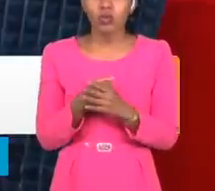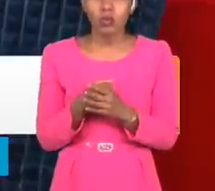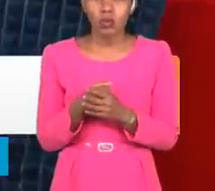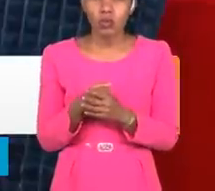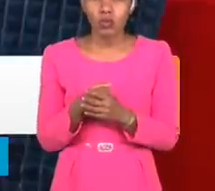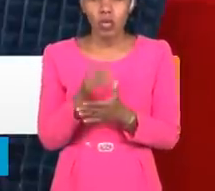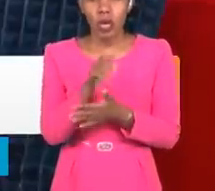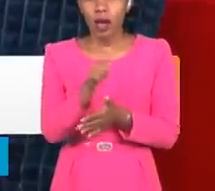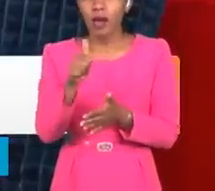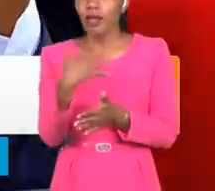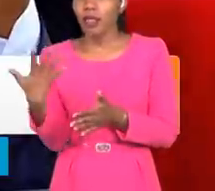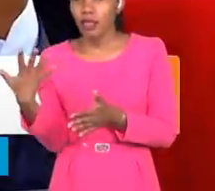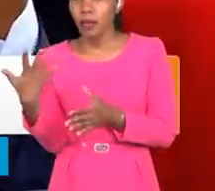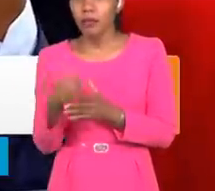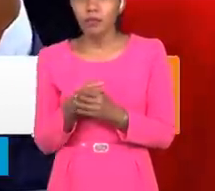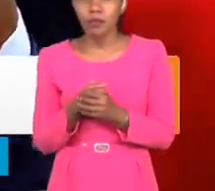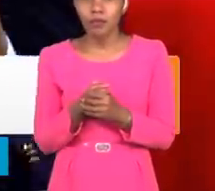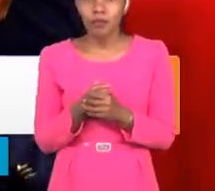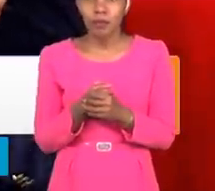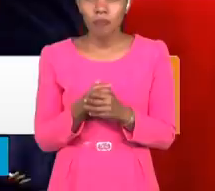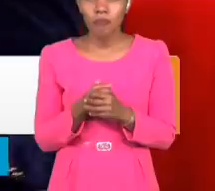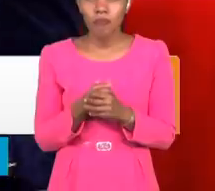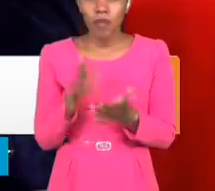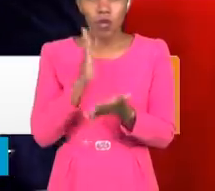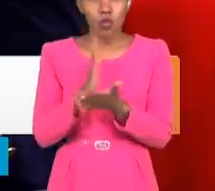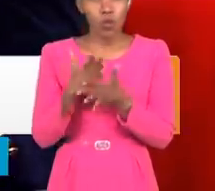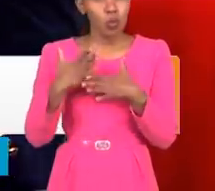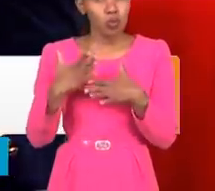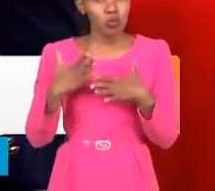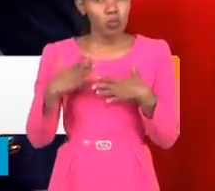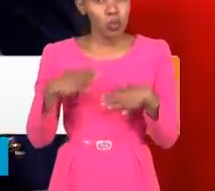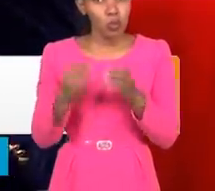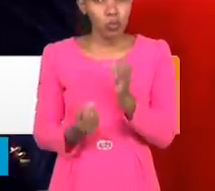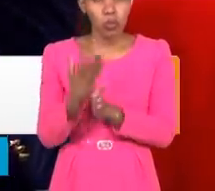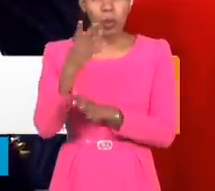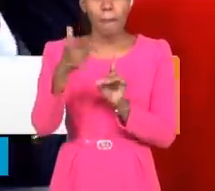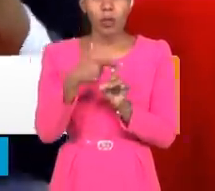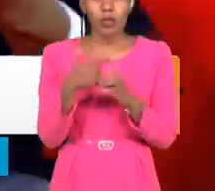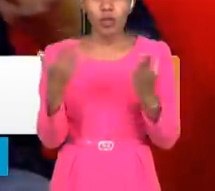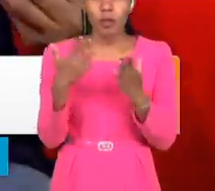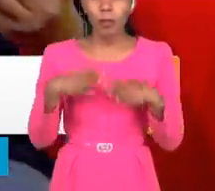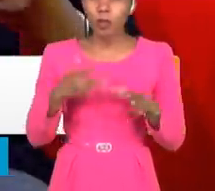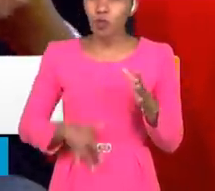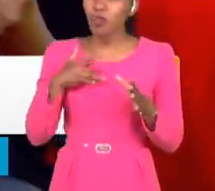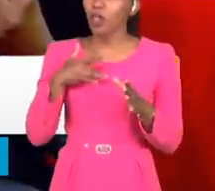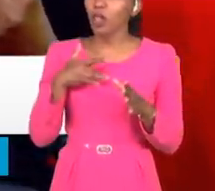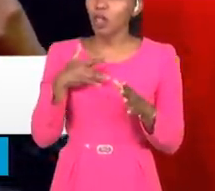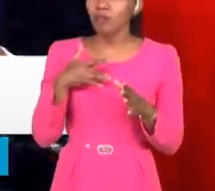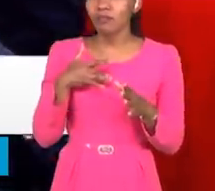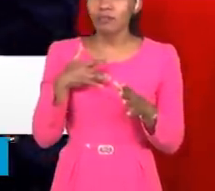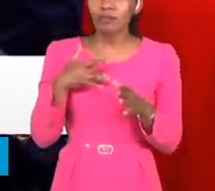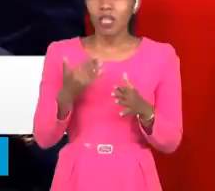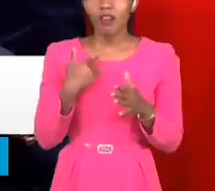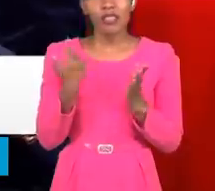Mm. Now, something else, Dolly. As much as they're growing up, mm-hmm, there's a positive where people feel like these days we have